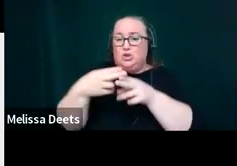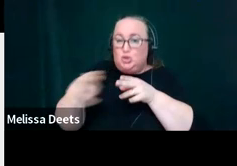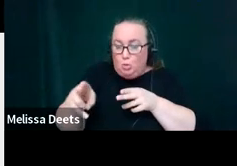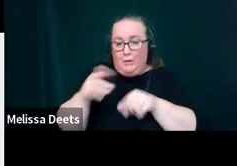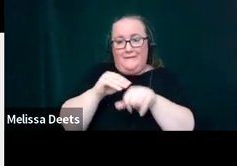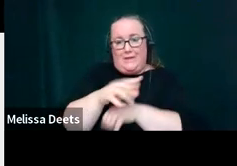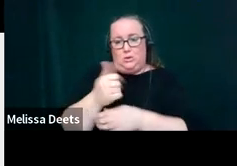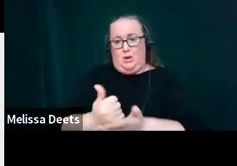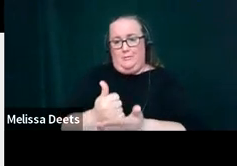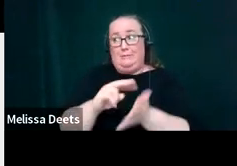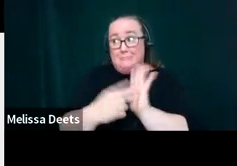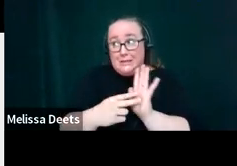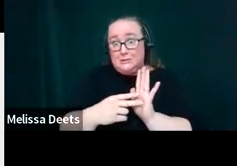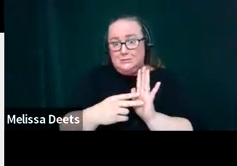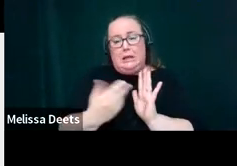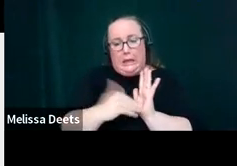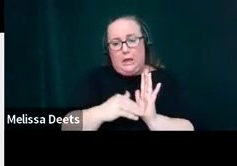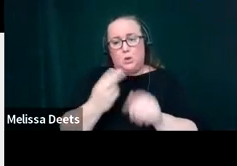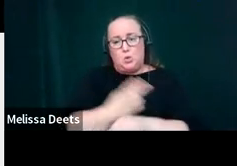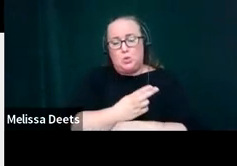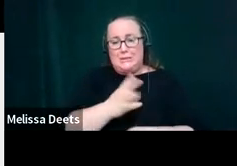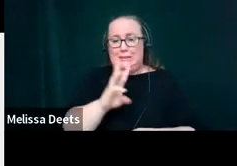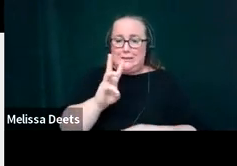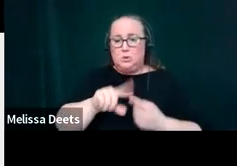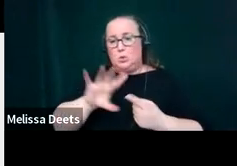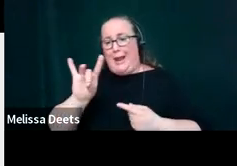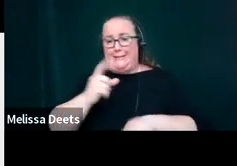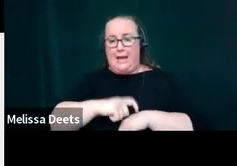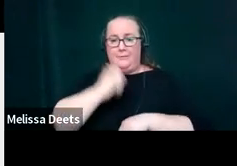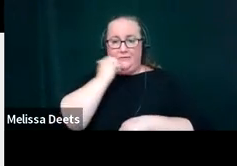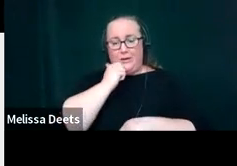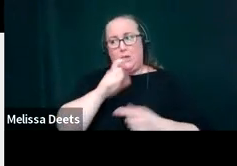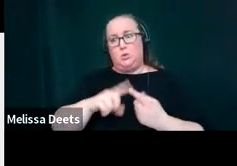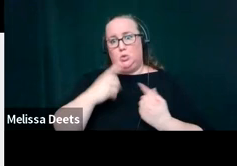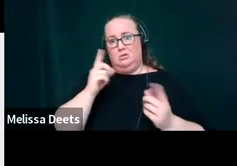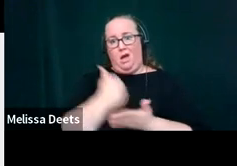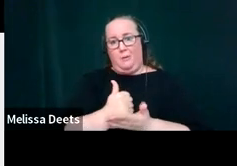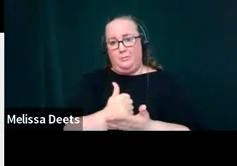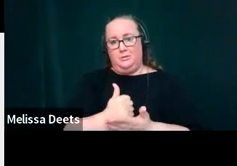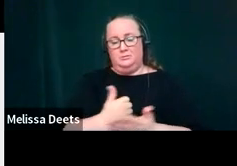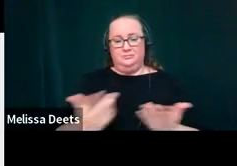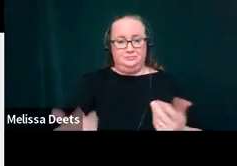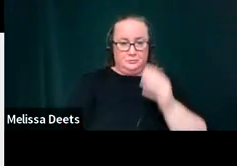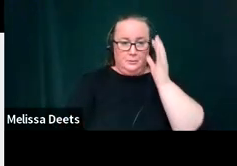would mean that you'd have to use it 6 or 8 times a day in order for it to be effective in lowering the eye pressure.